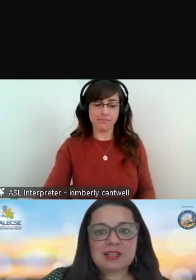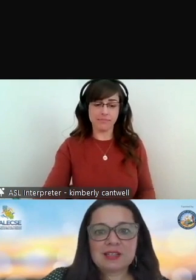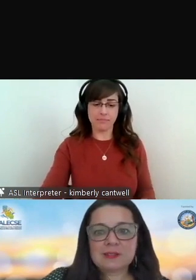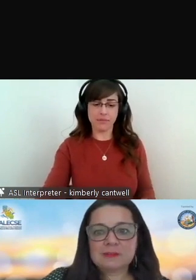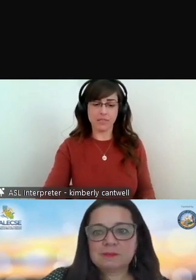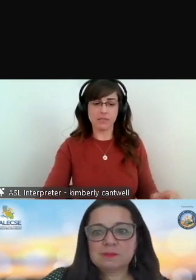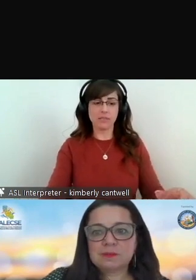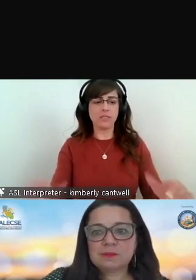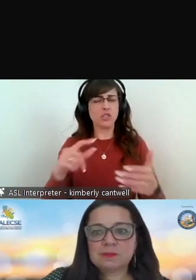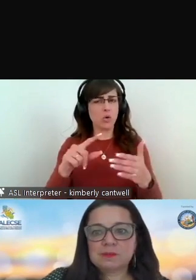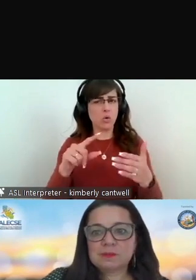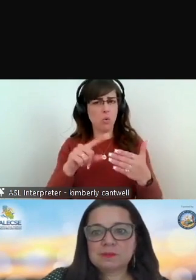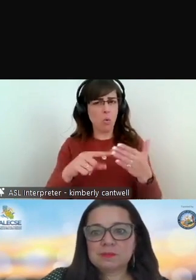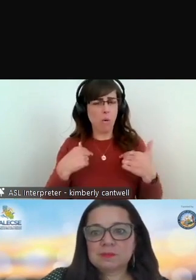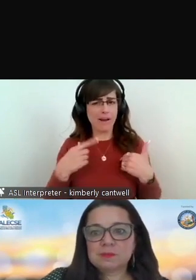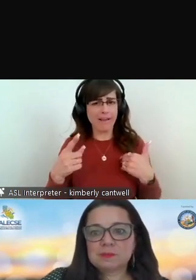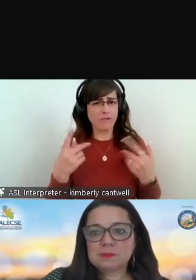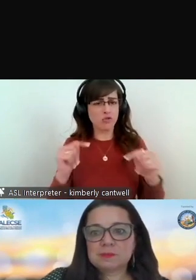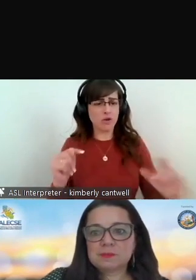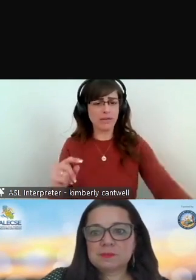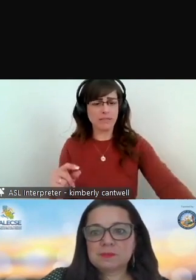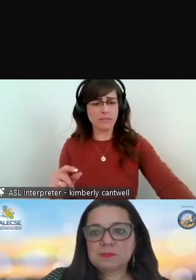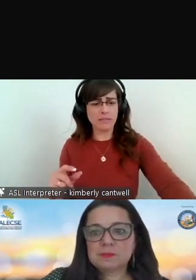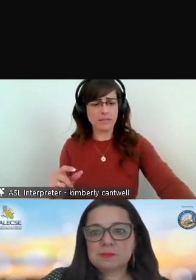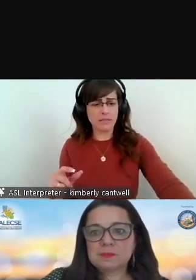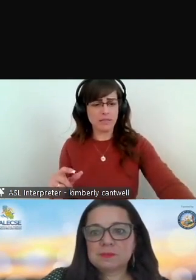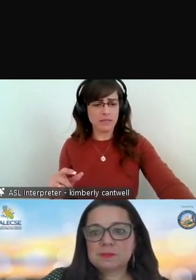what have you tried? I have tried.